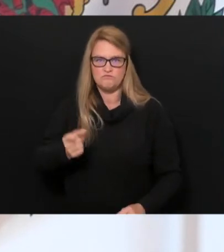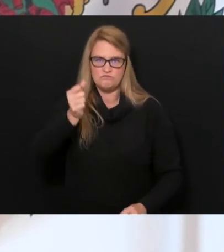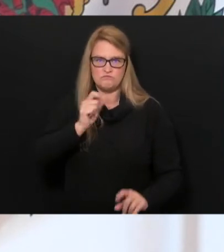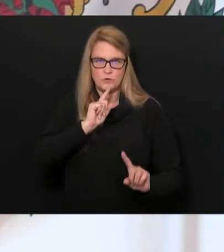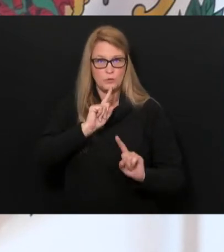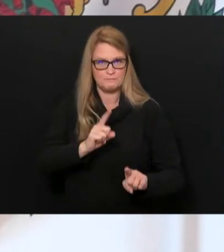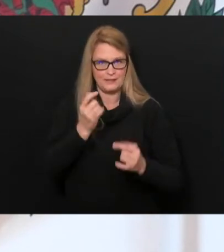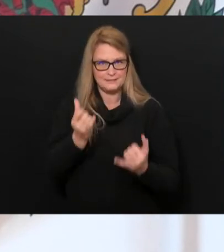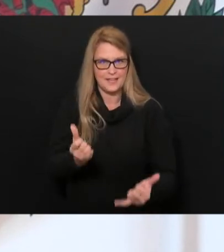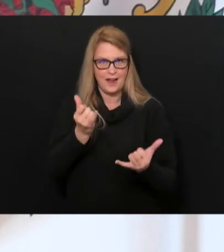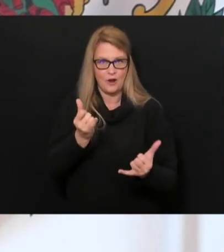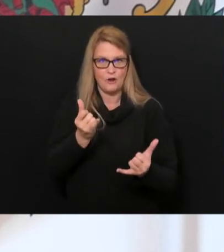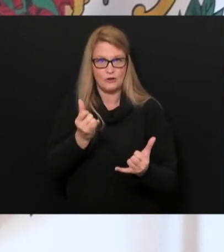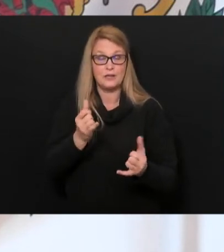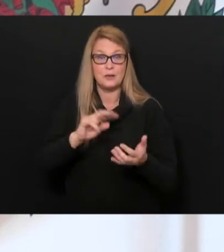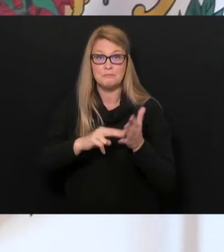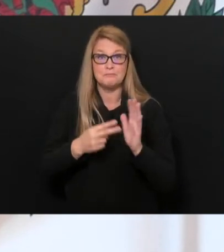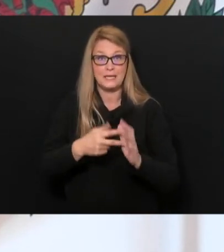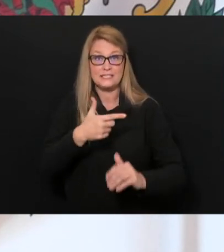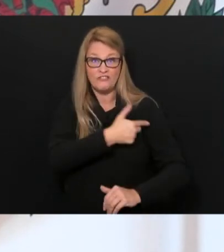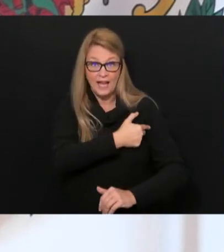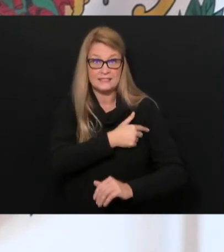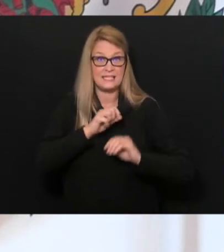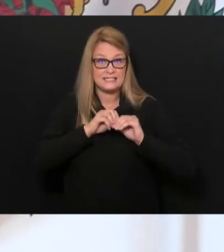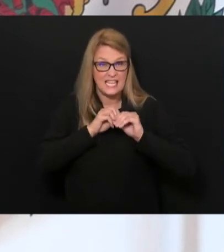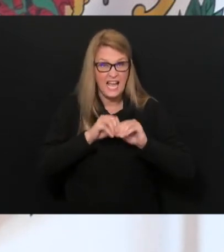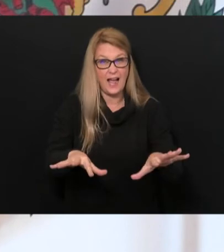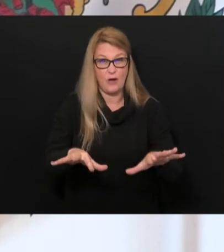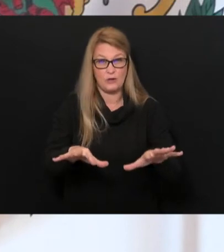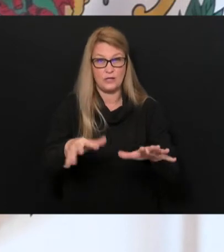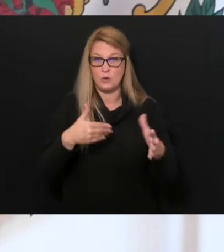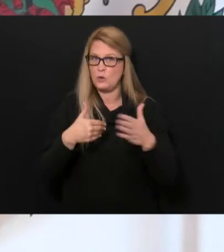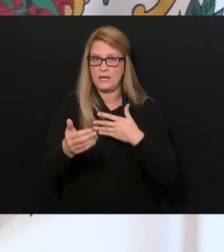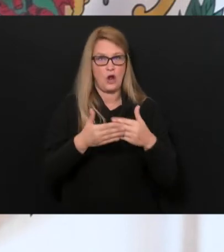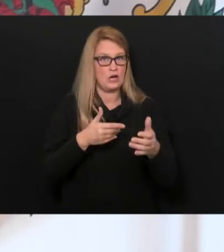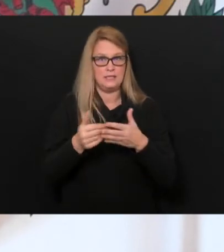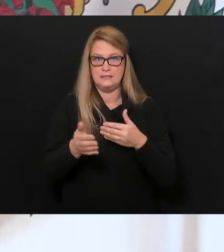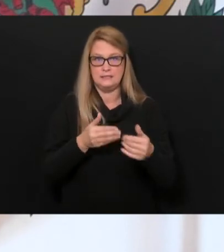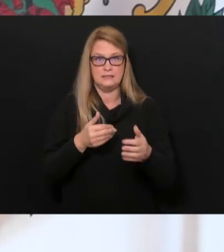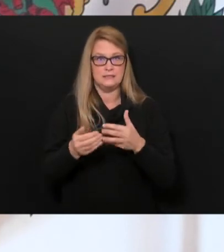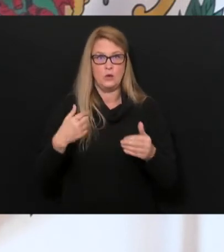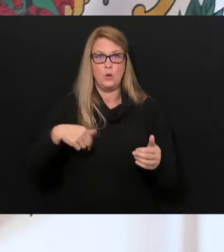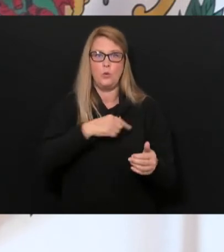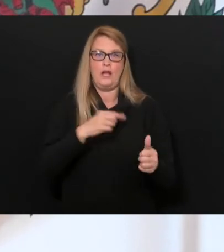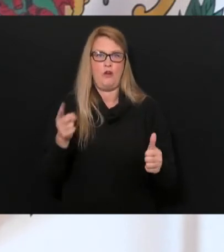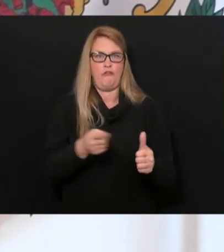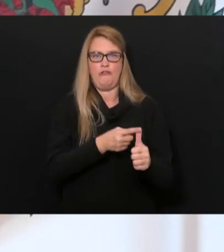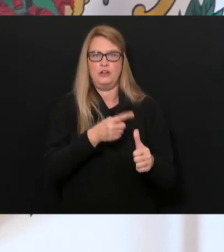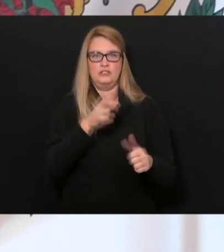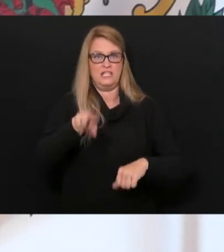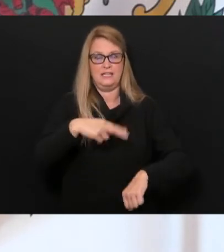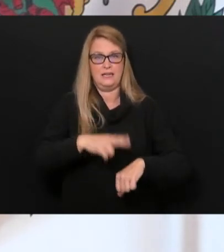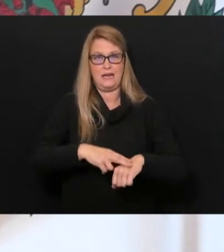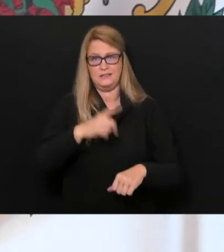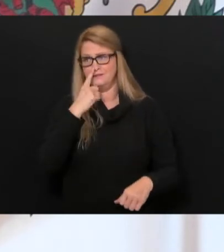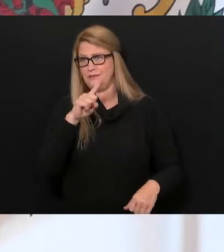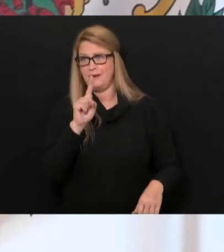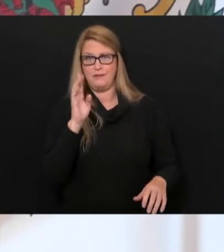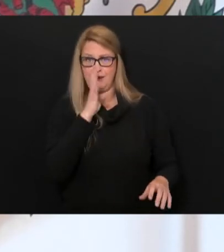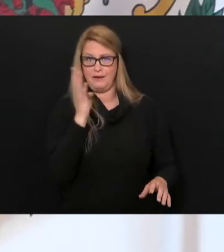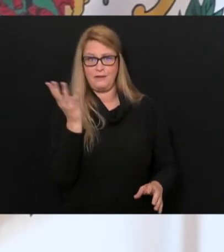to getting these vaccines in the arms of our people, even though we were first in the nation. I don't care we're first in the